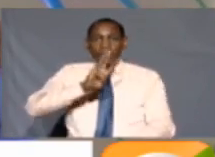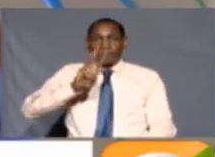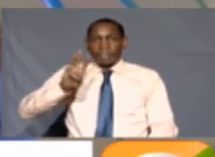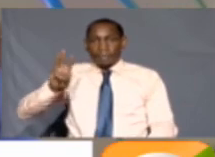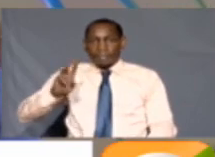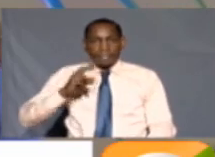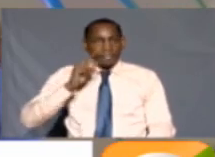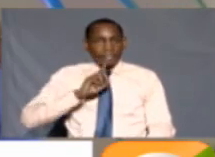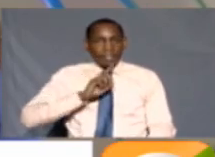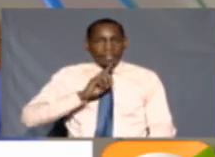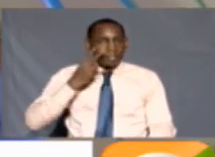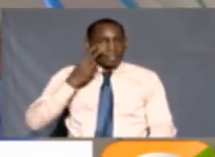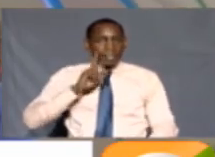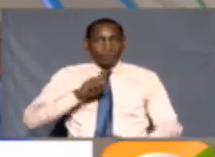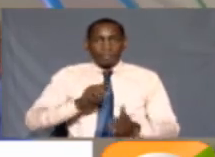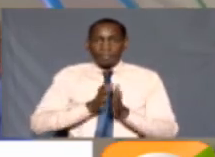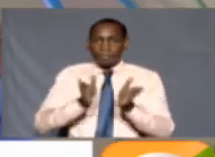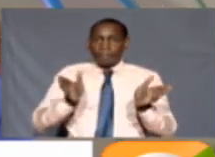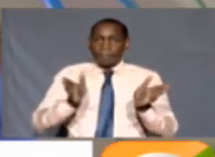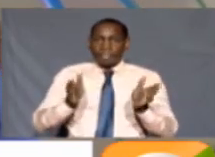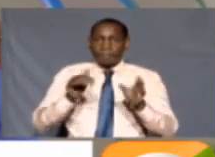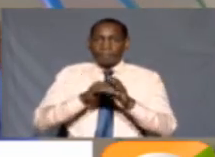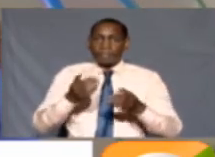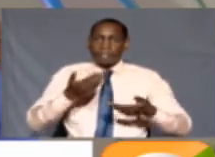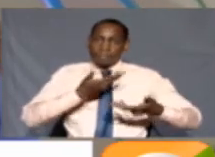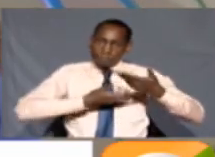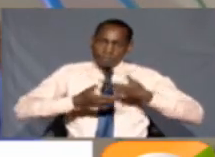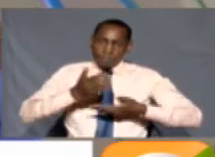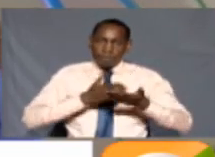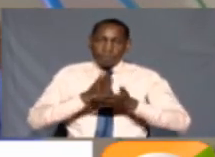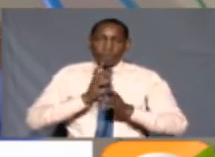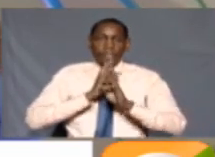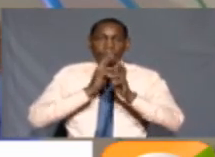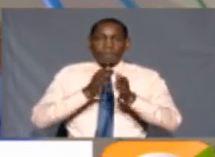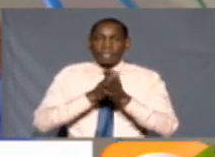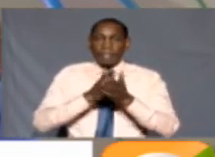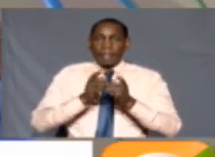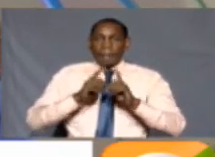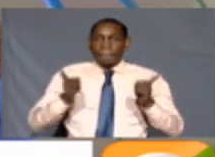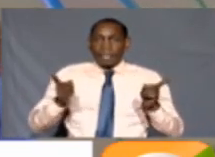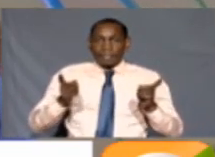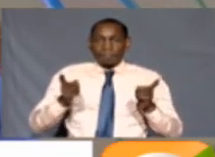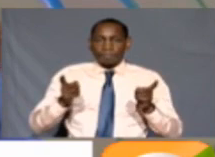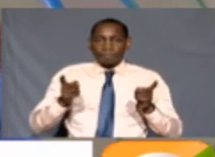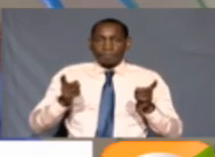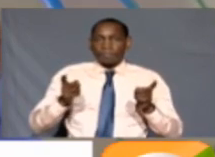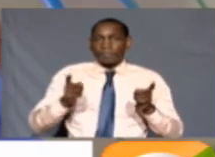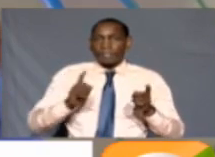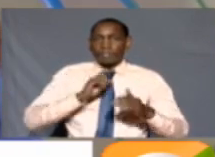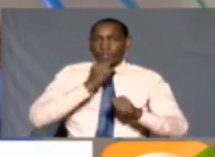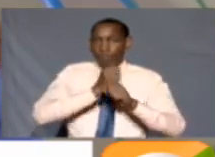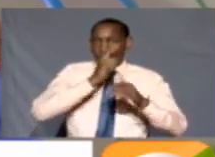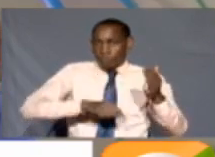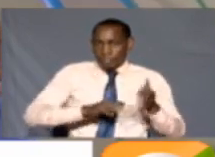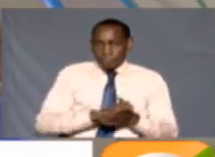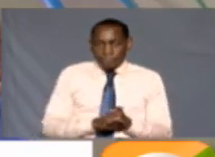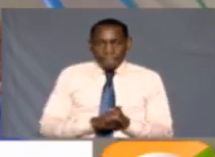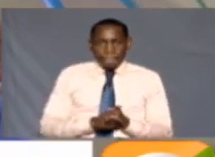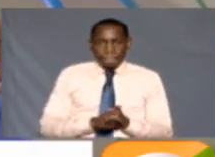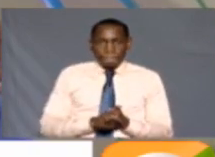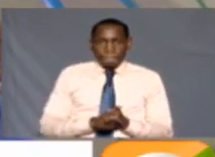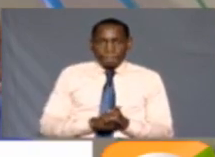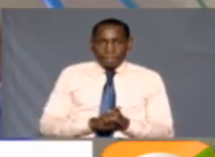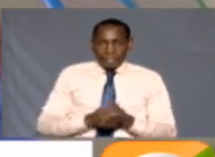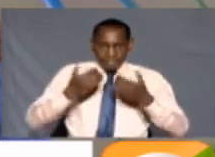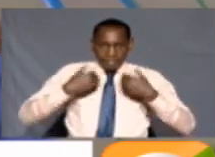seen that members of public do interact with us through anonymous reporting. However, they close what you call a dialogue box, meaning that I cannot, as